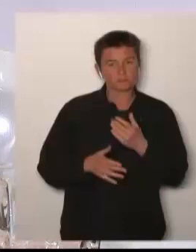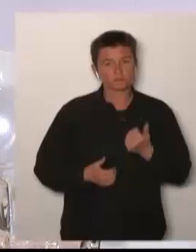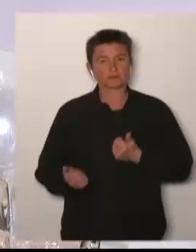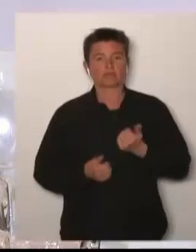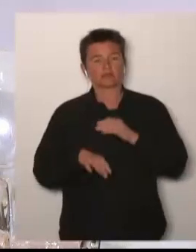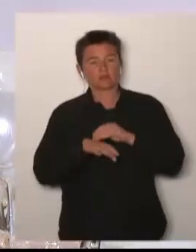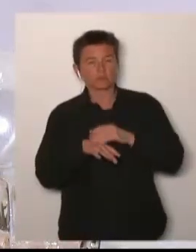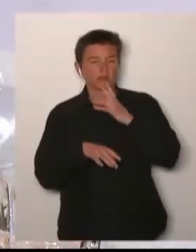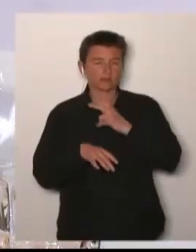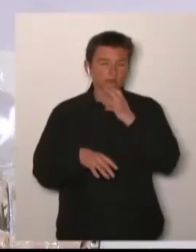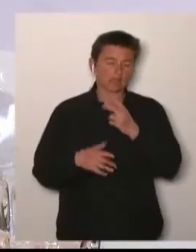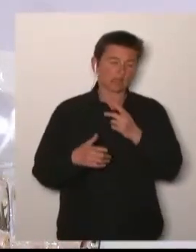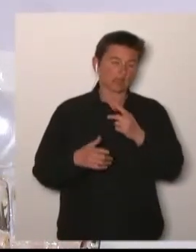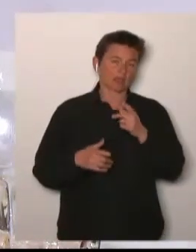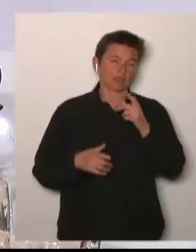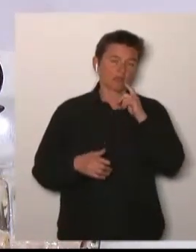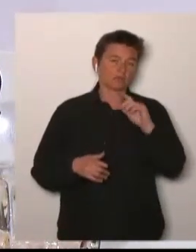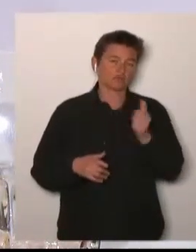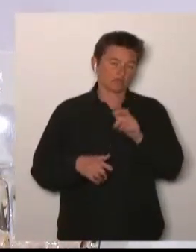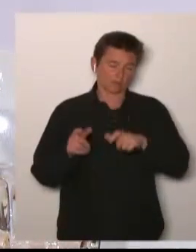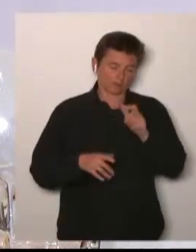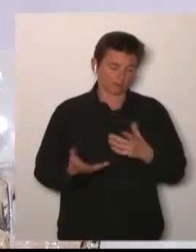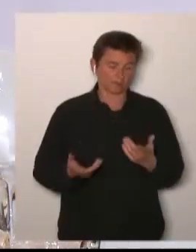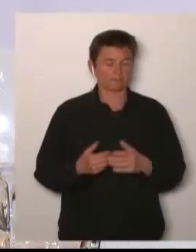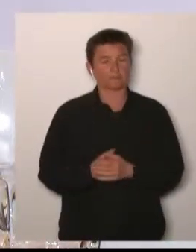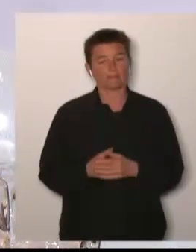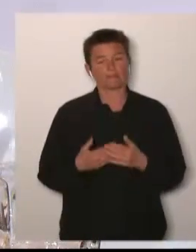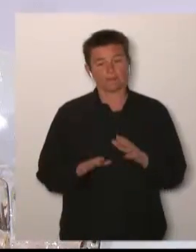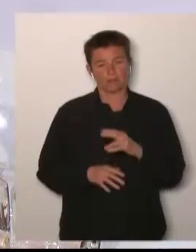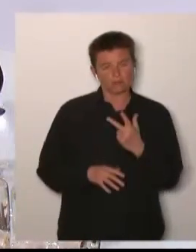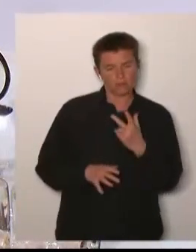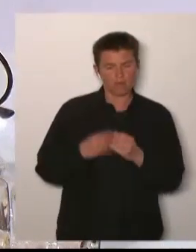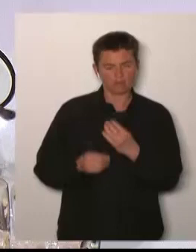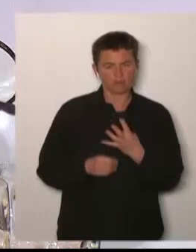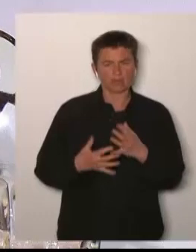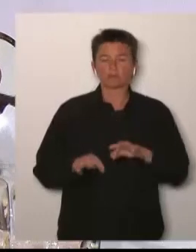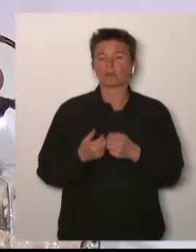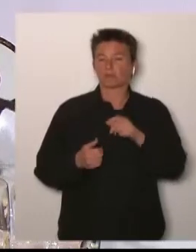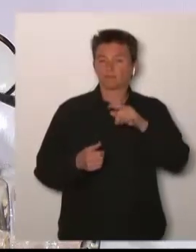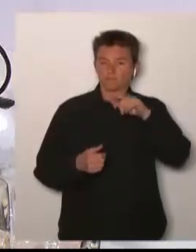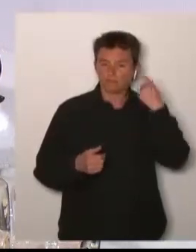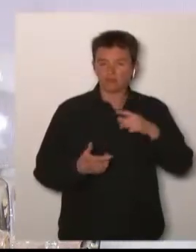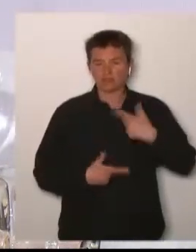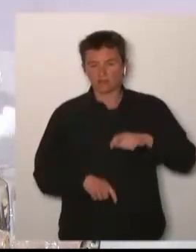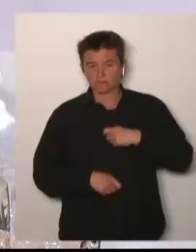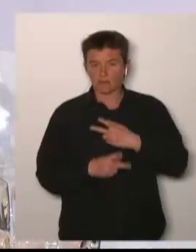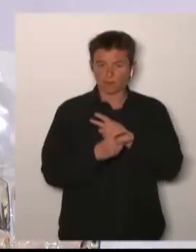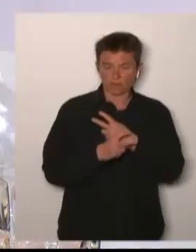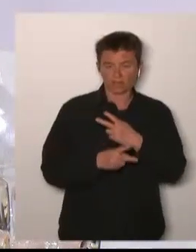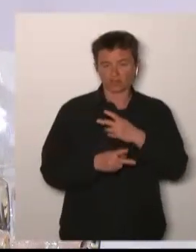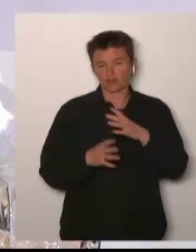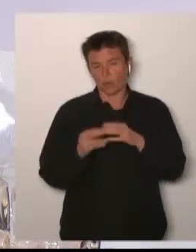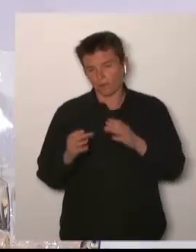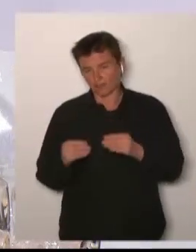interested stakeholders. But there are 3 or 4 member states, and I mentioned Belgium, Spain, Austria, I think also Romania, using